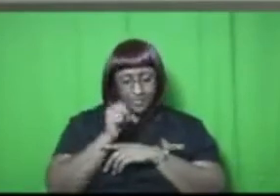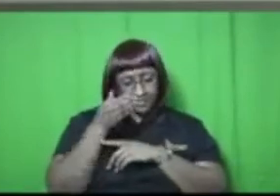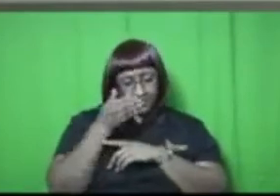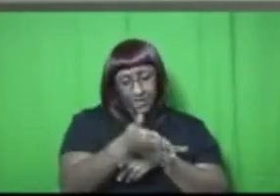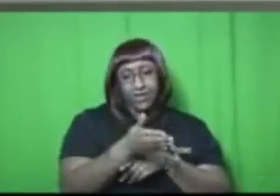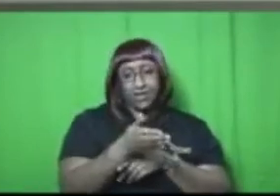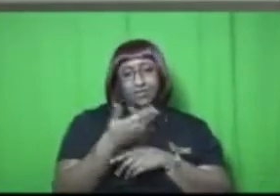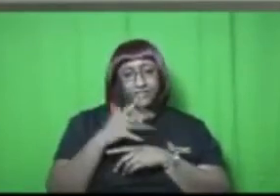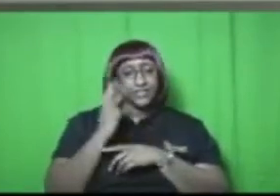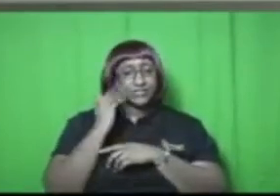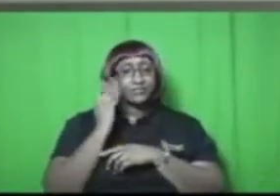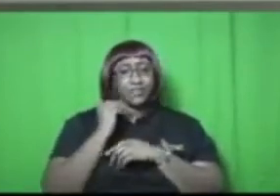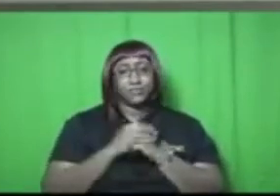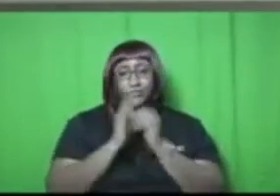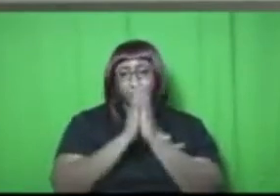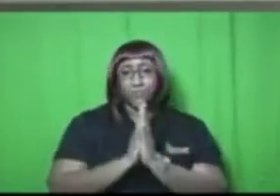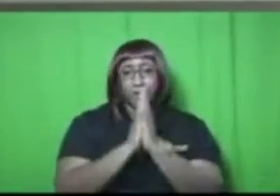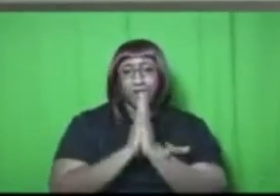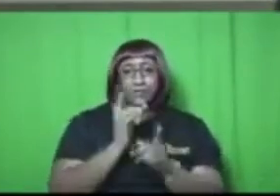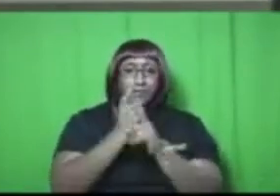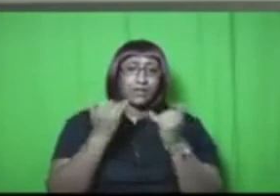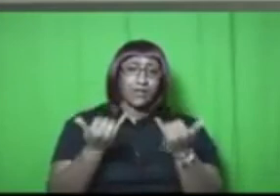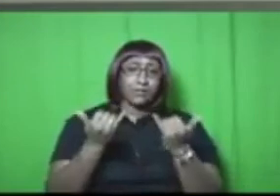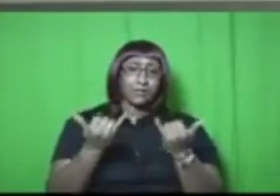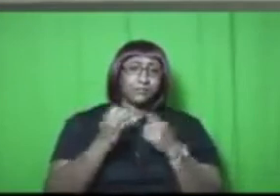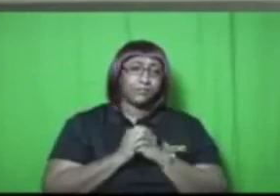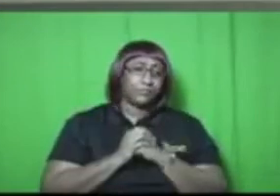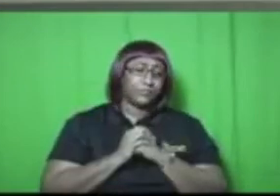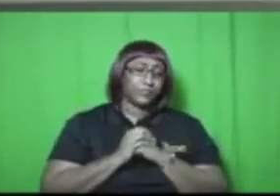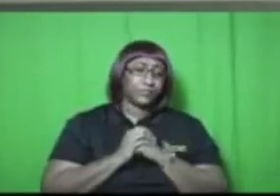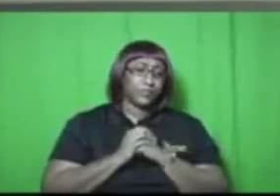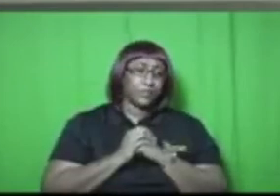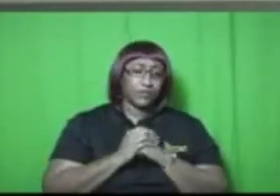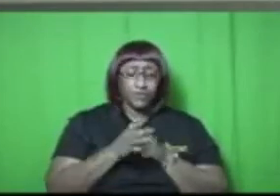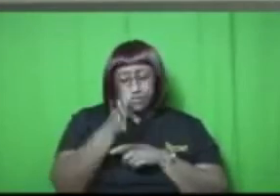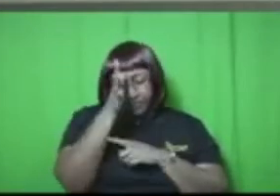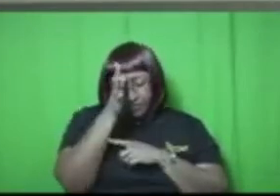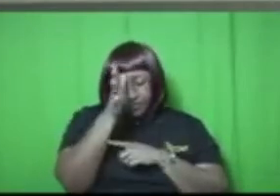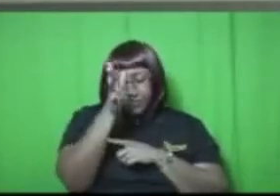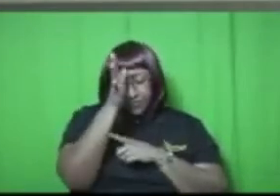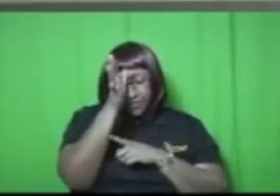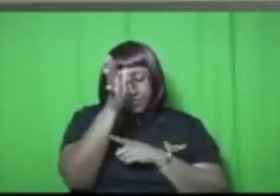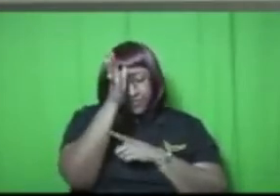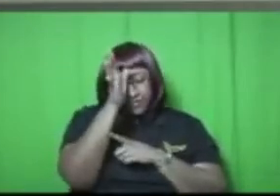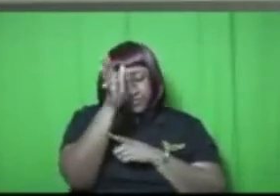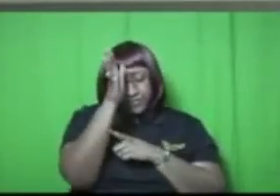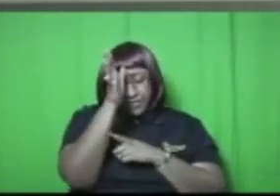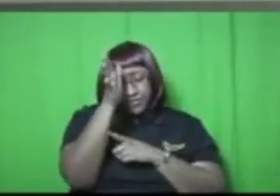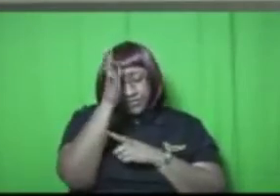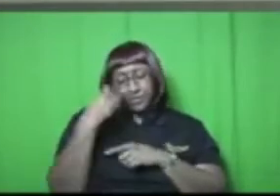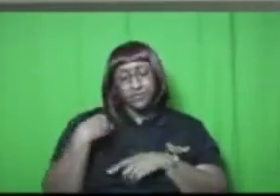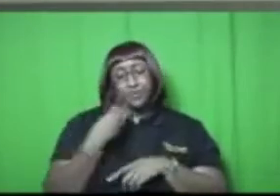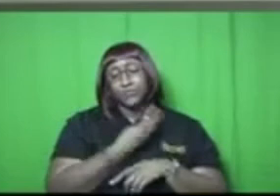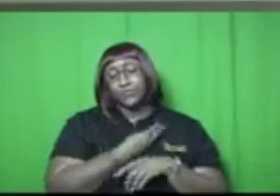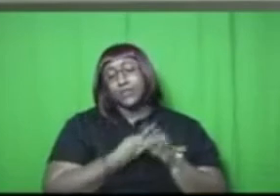that. We're going to pray right now. We're going to pray right now. Father, Father, Father, Father, we love